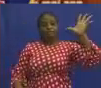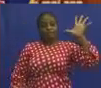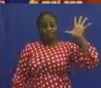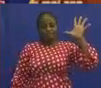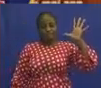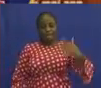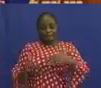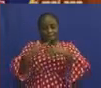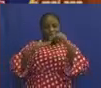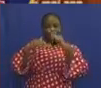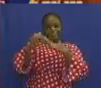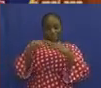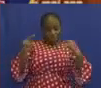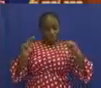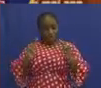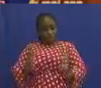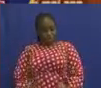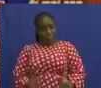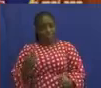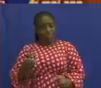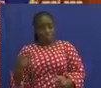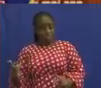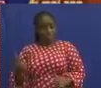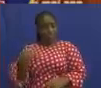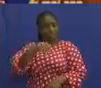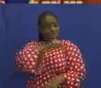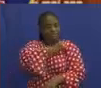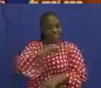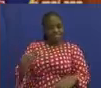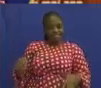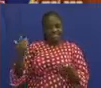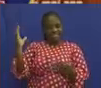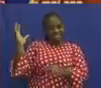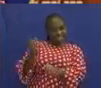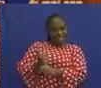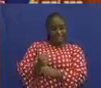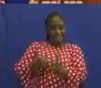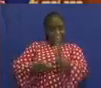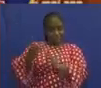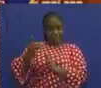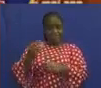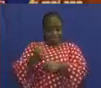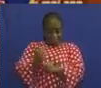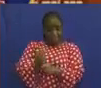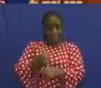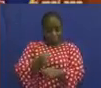building the human resource base for vaccine discovery, development, and manufacture.